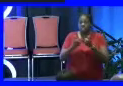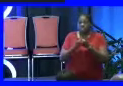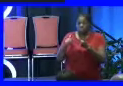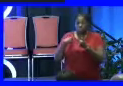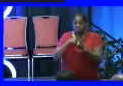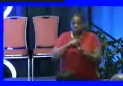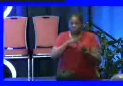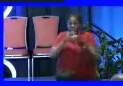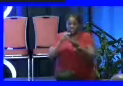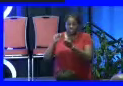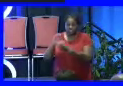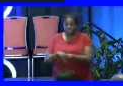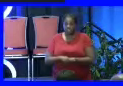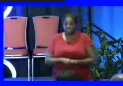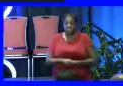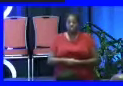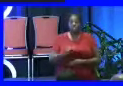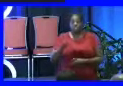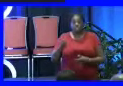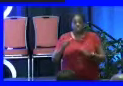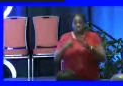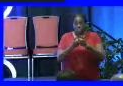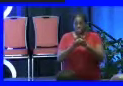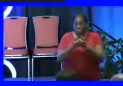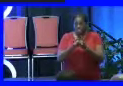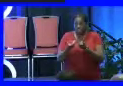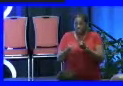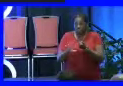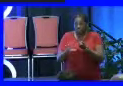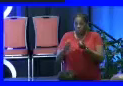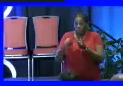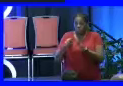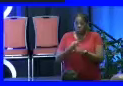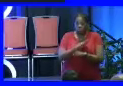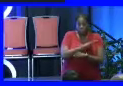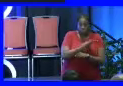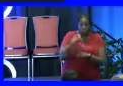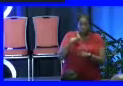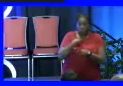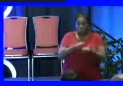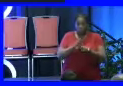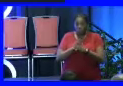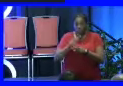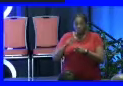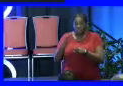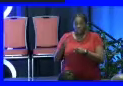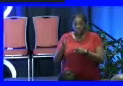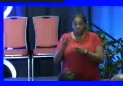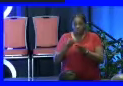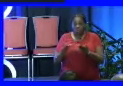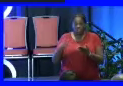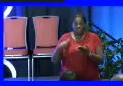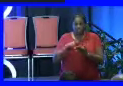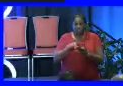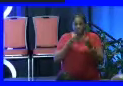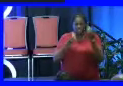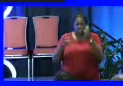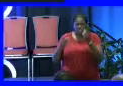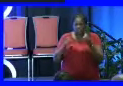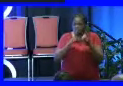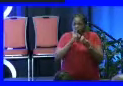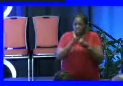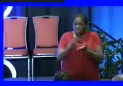we're definitely working through. Another challenge, I don't want to lose sight of this, is that when we put together the warehouse, one of the things that we actually thought would be